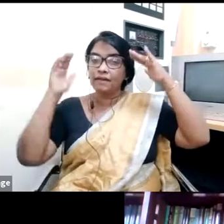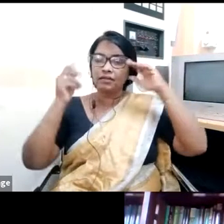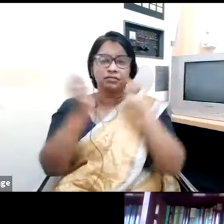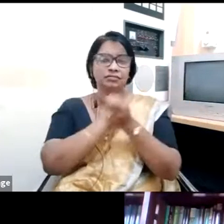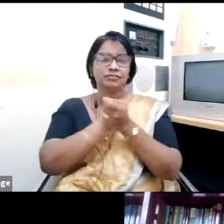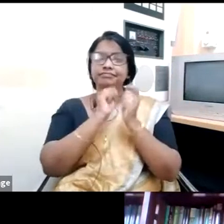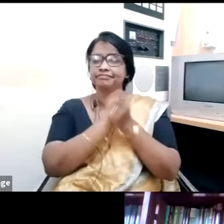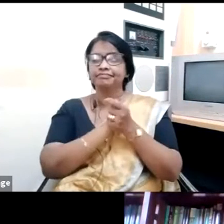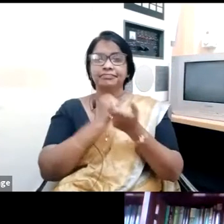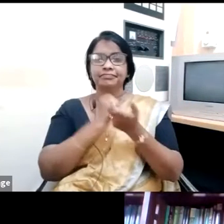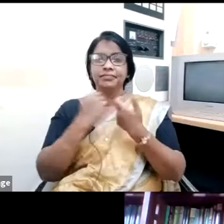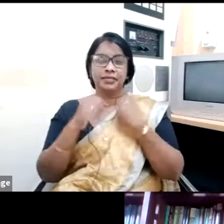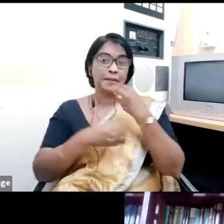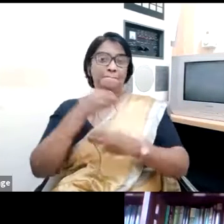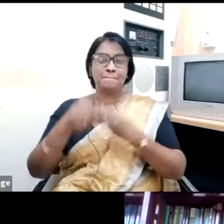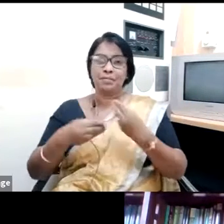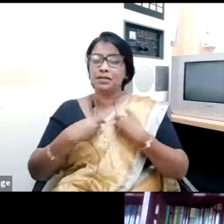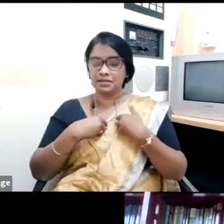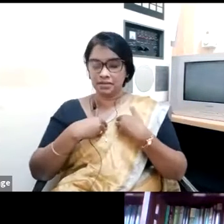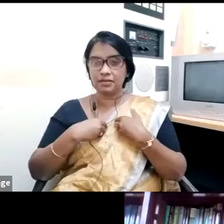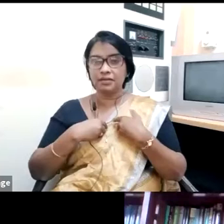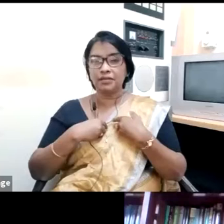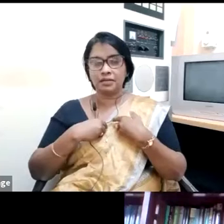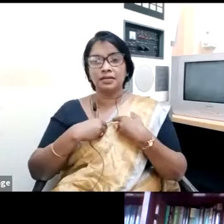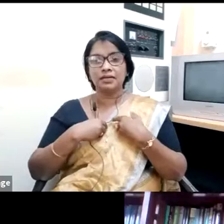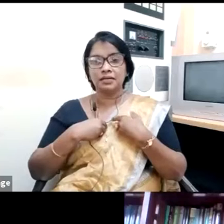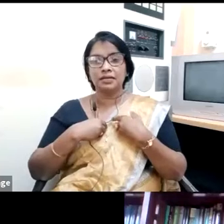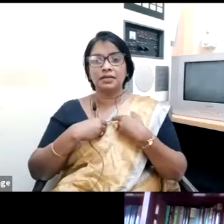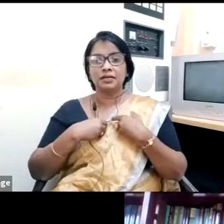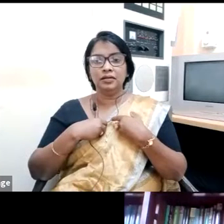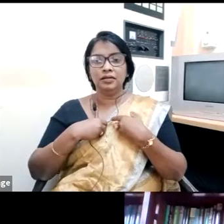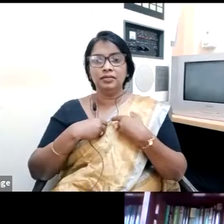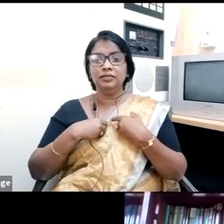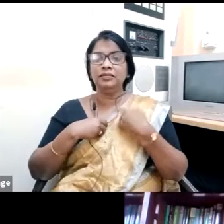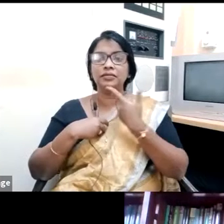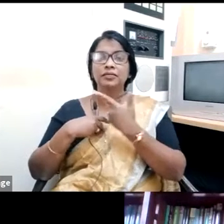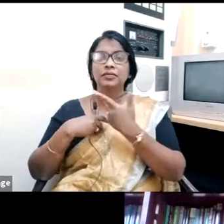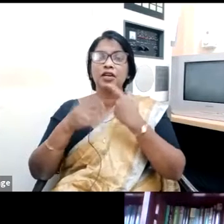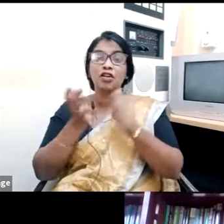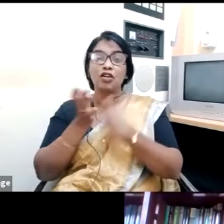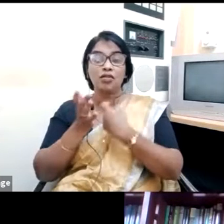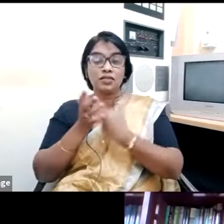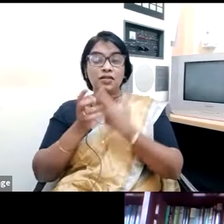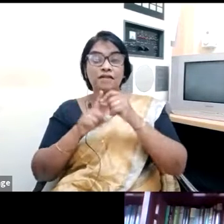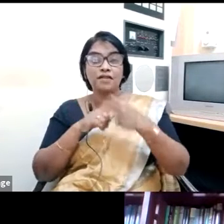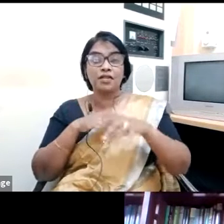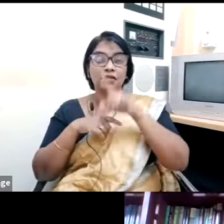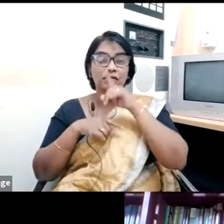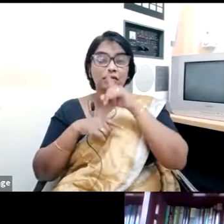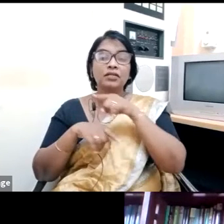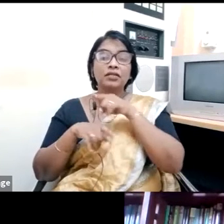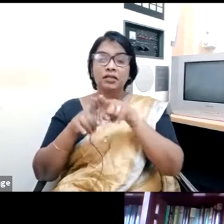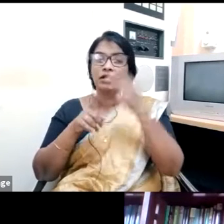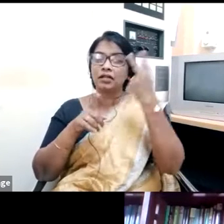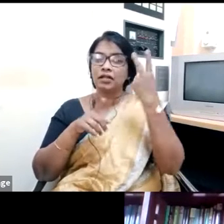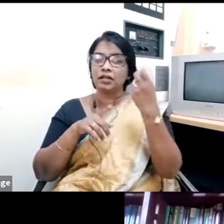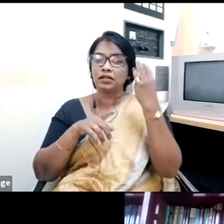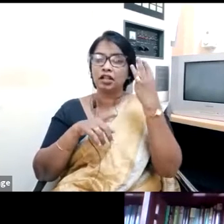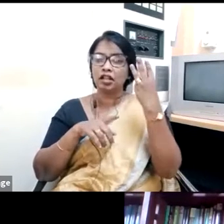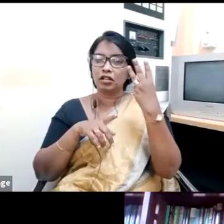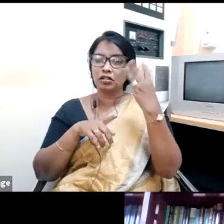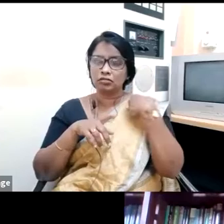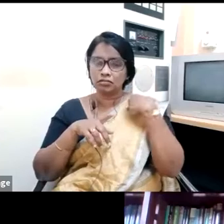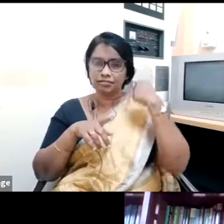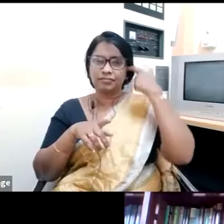As Dr. Ravi Fernando said, in 2003, we decided that we want to be part of the